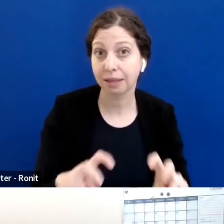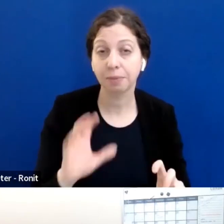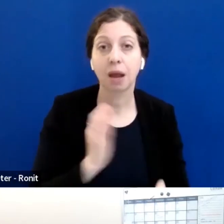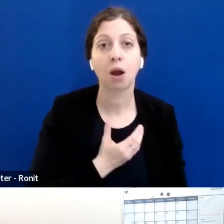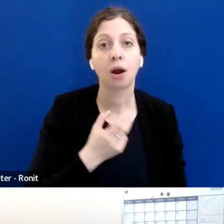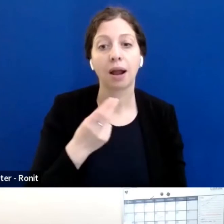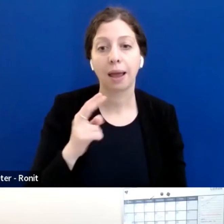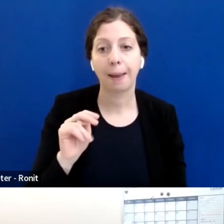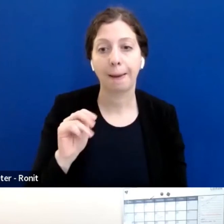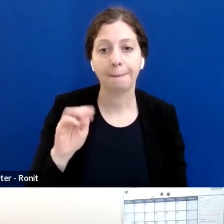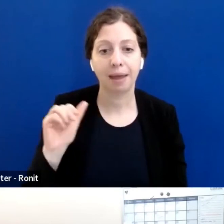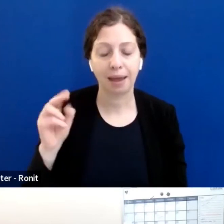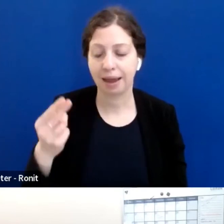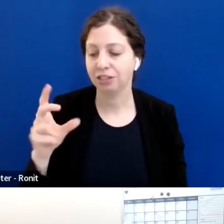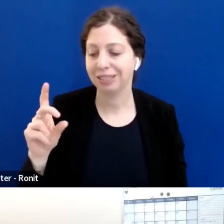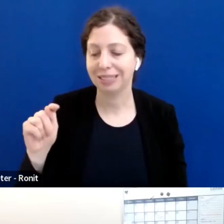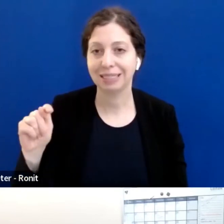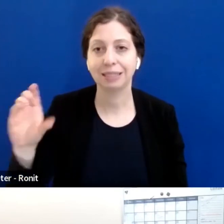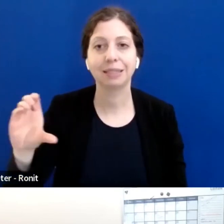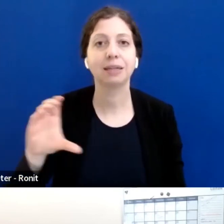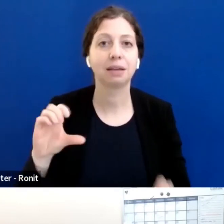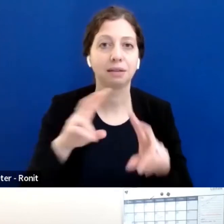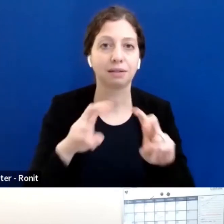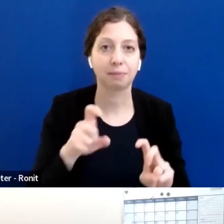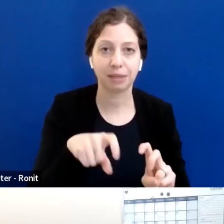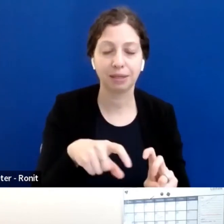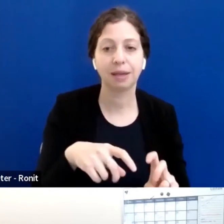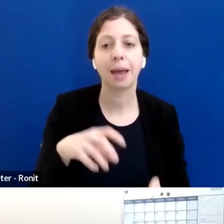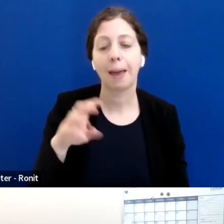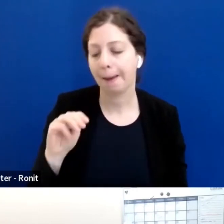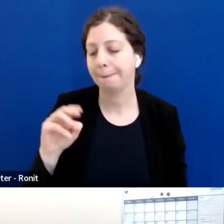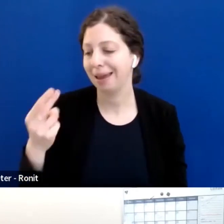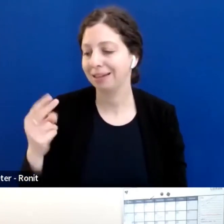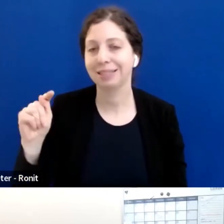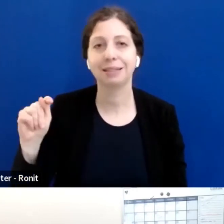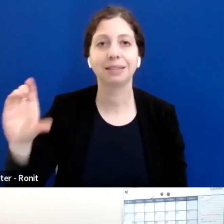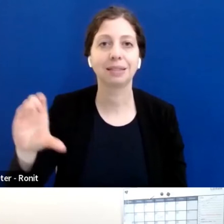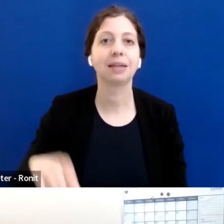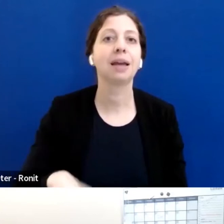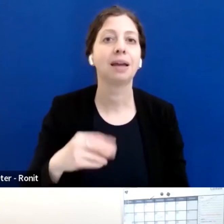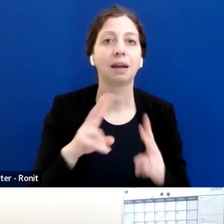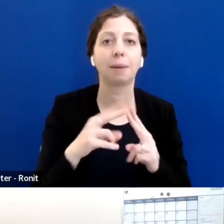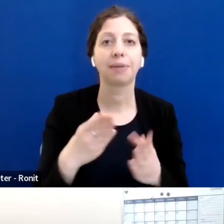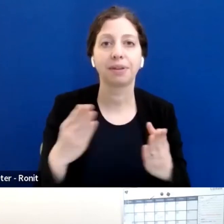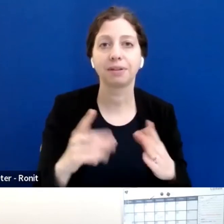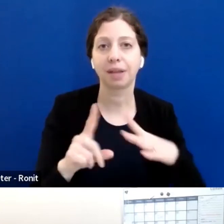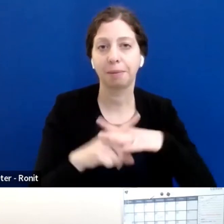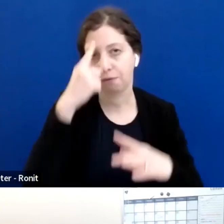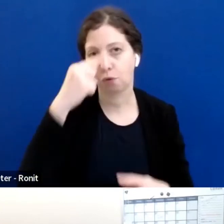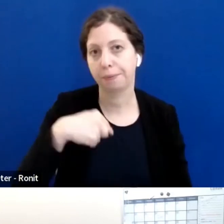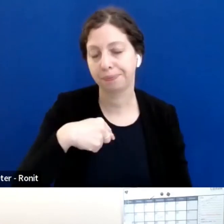MHTTC does a needs assessment, as does each regional MHTTC. And a couple of the things that came up for us,